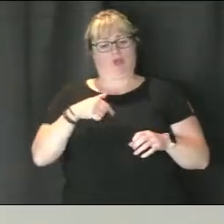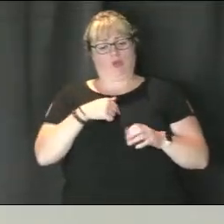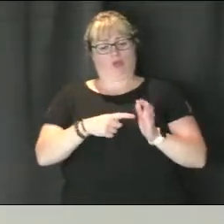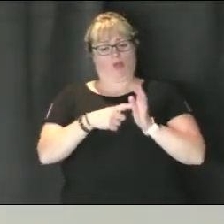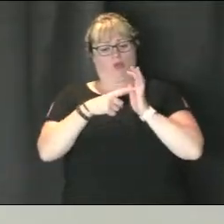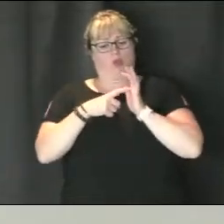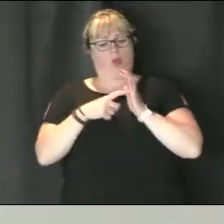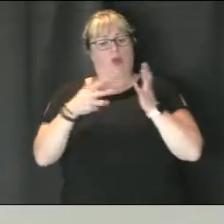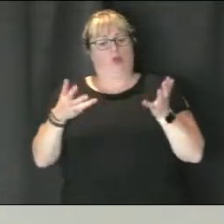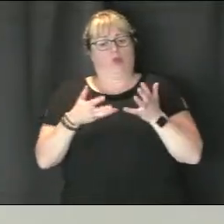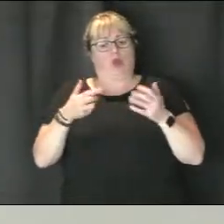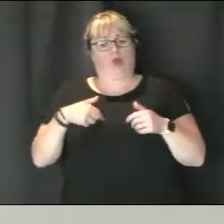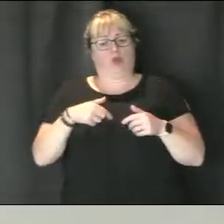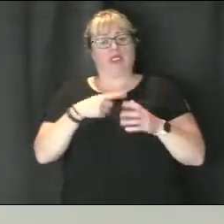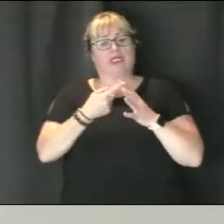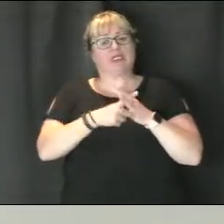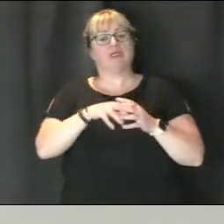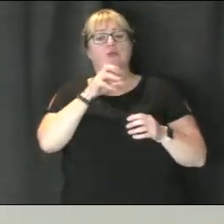in old age.